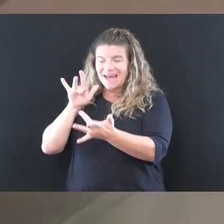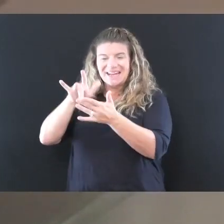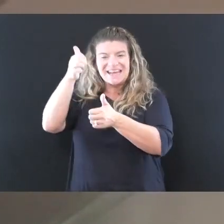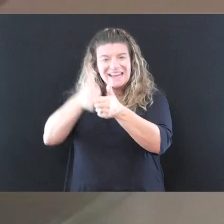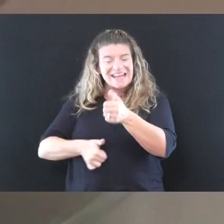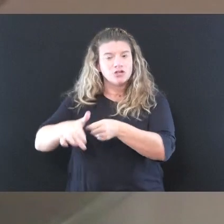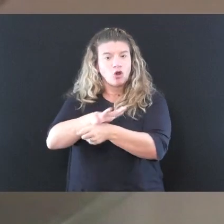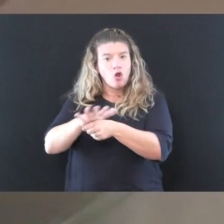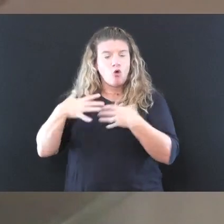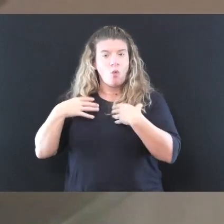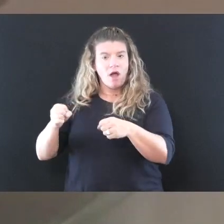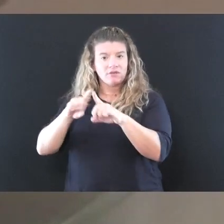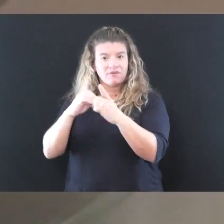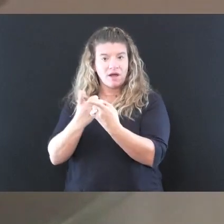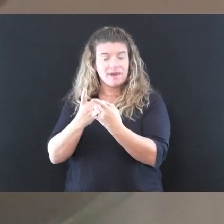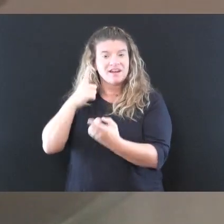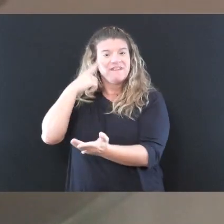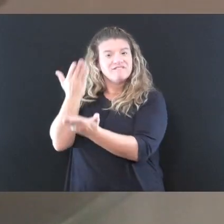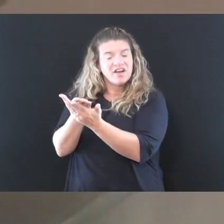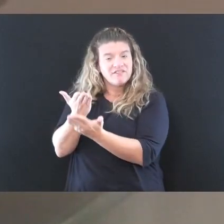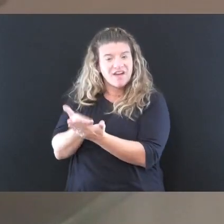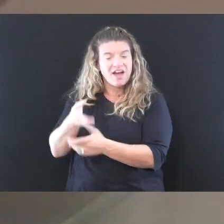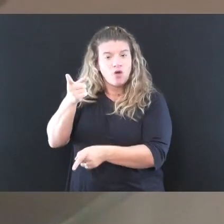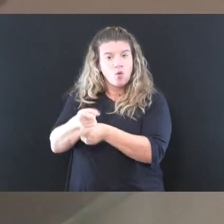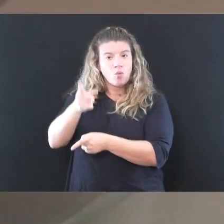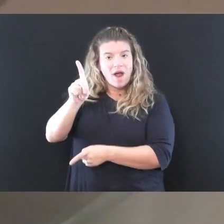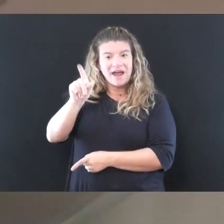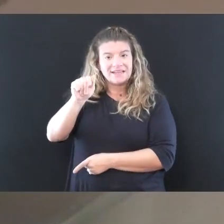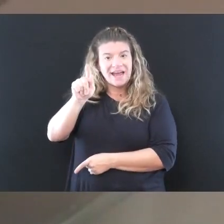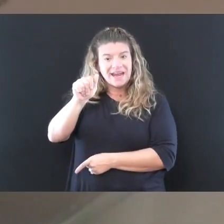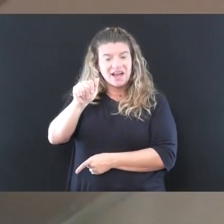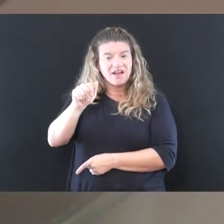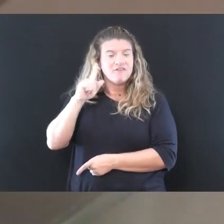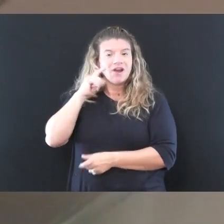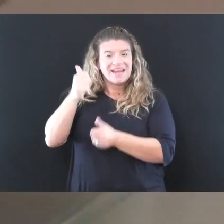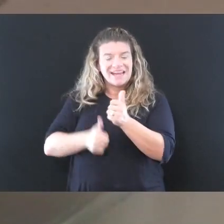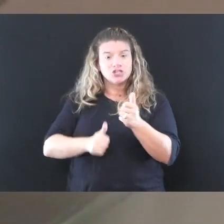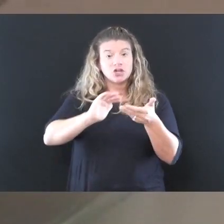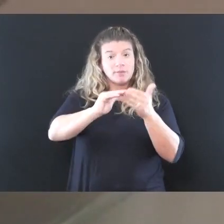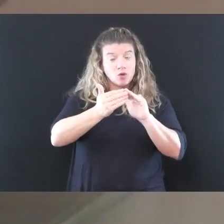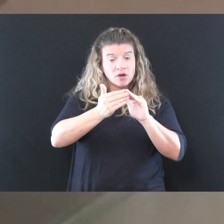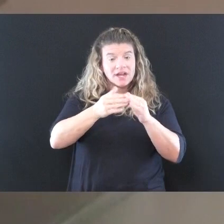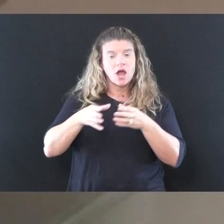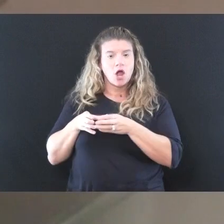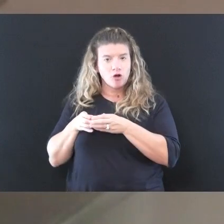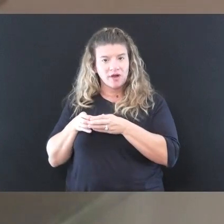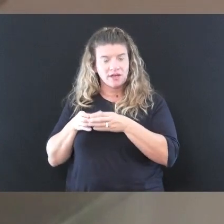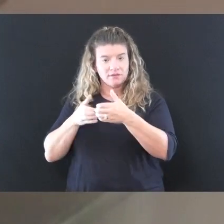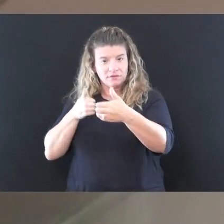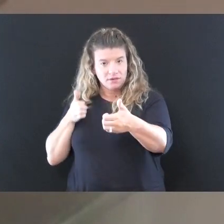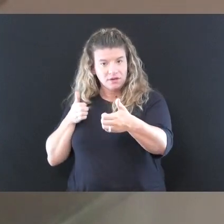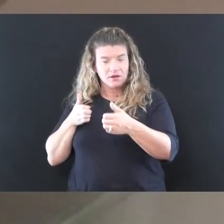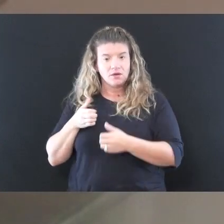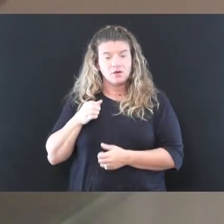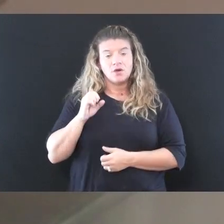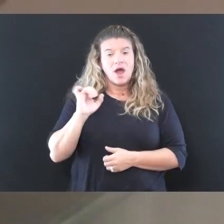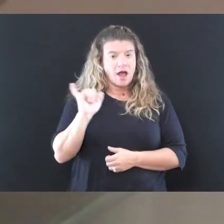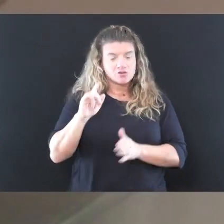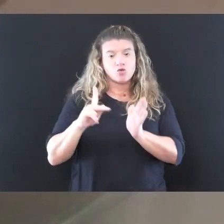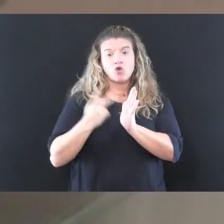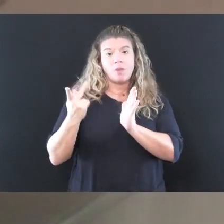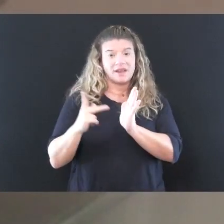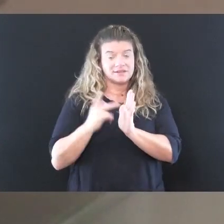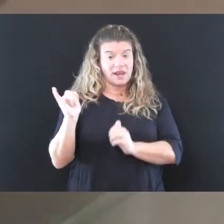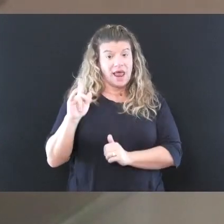the data is verified for community versus congregate, for duplicates, as Kenny Bass just